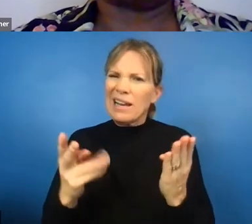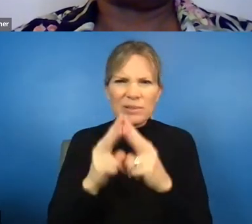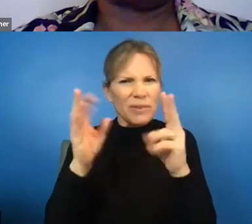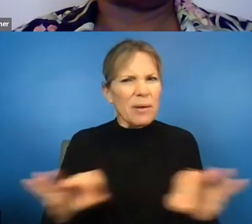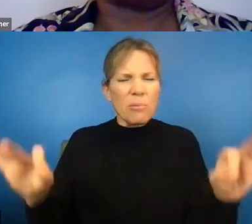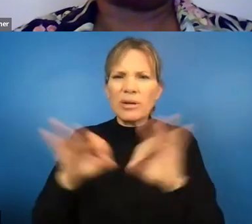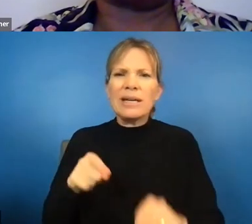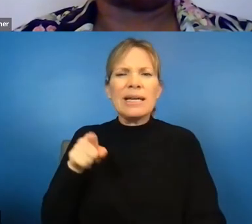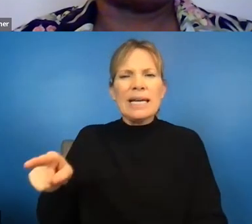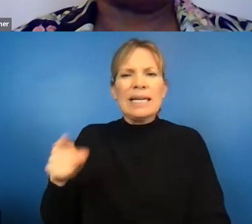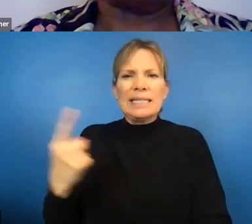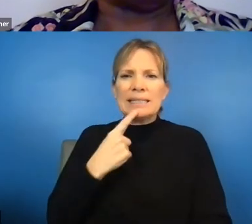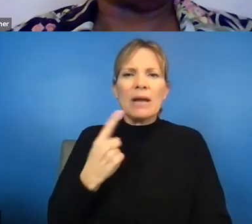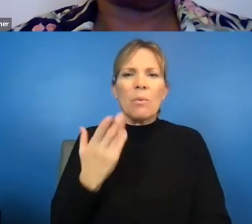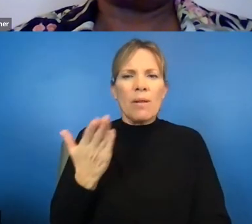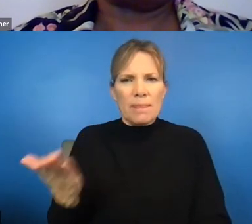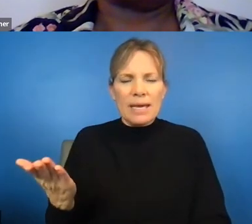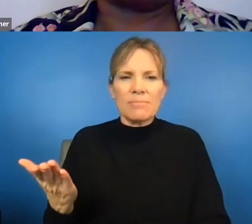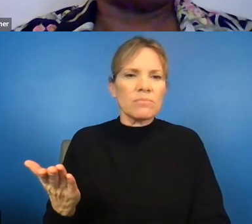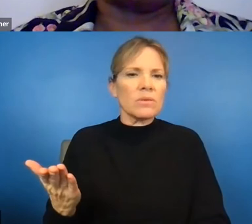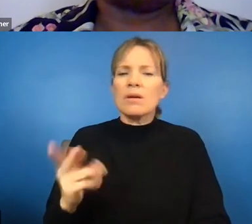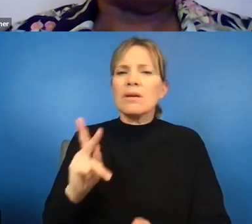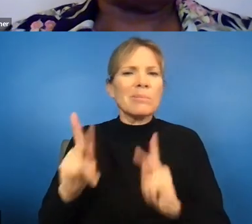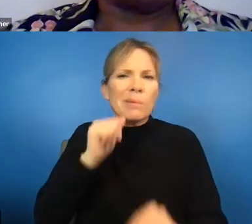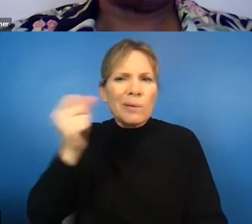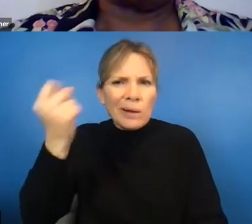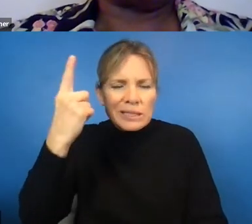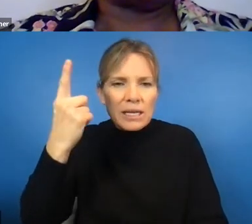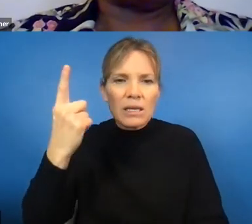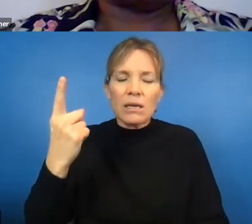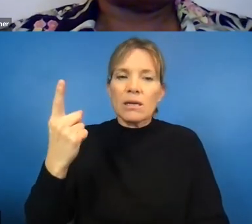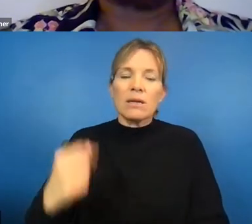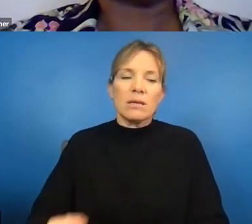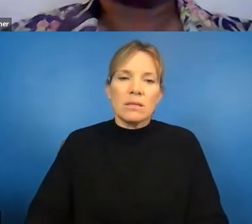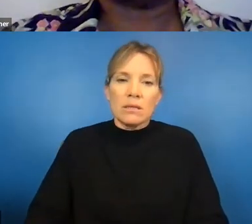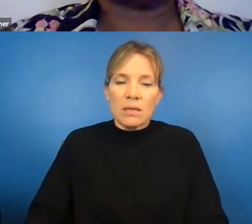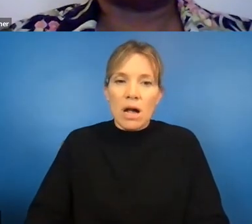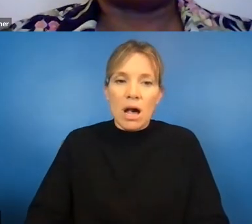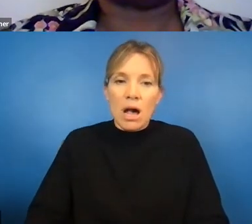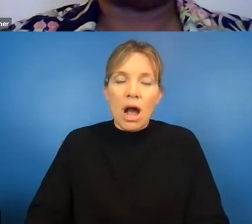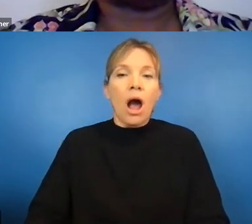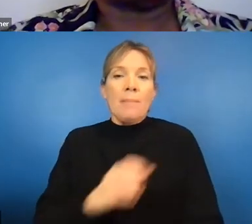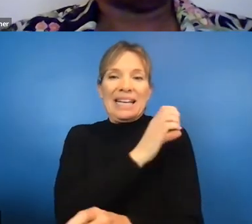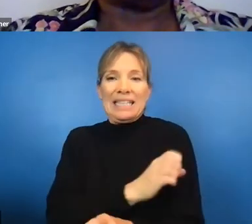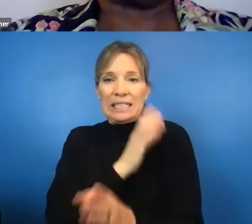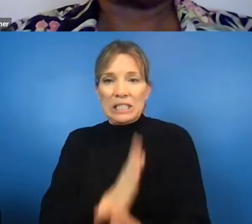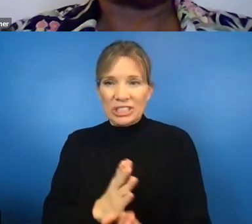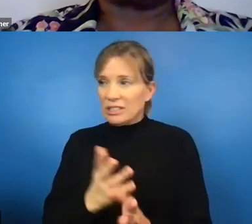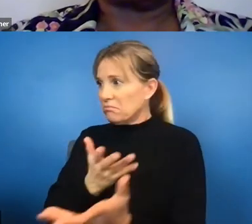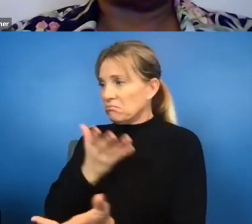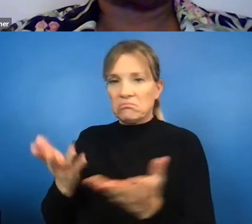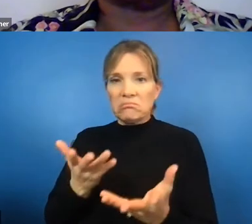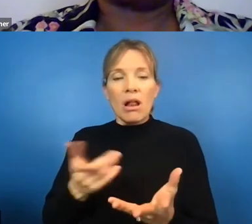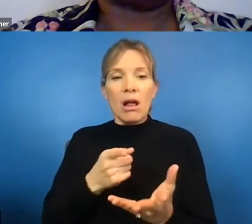he said that one of the things is that people didn't understand that in addition, clinicians were also, in